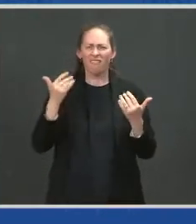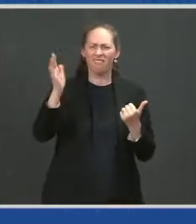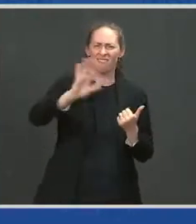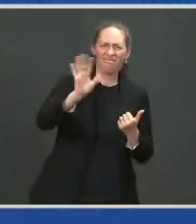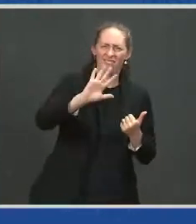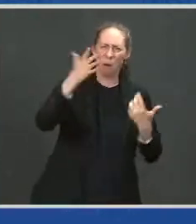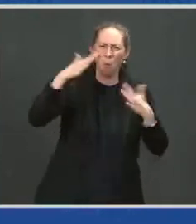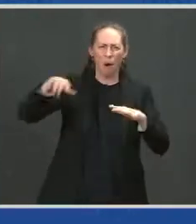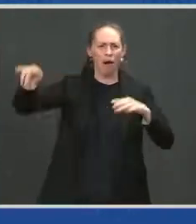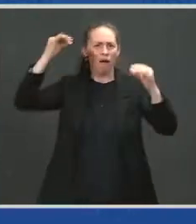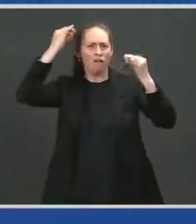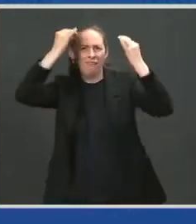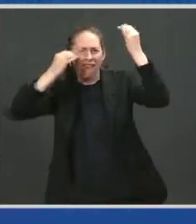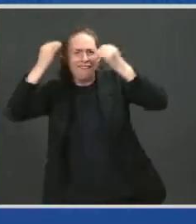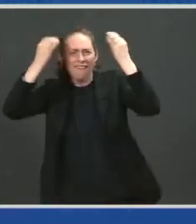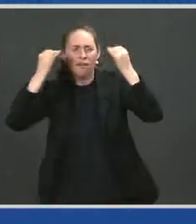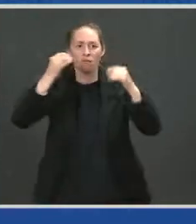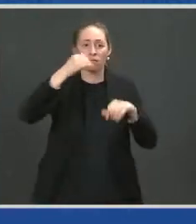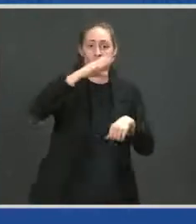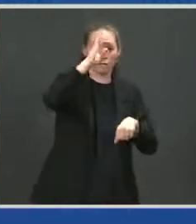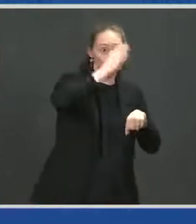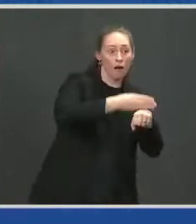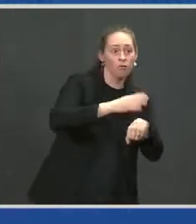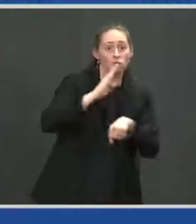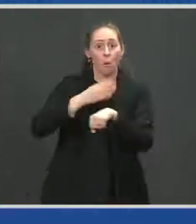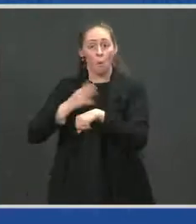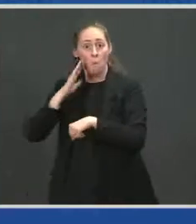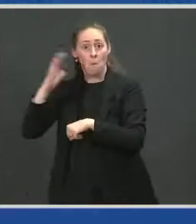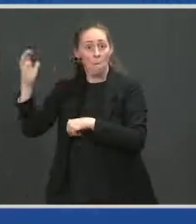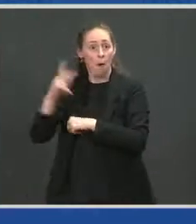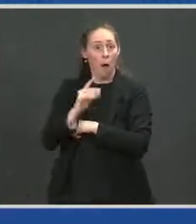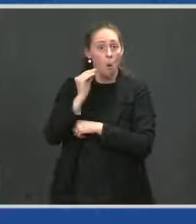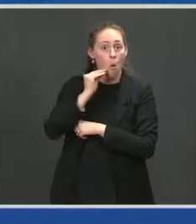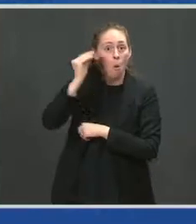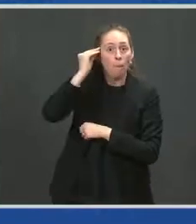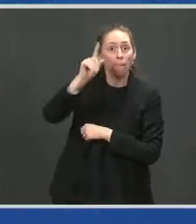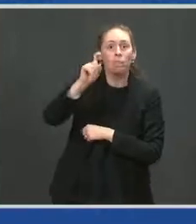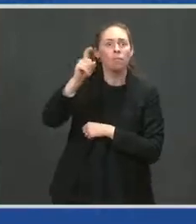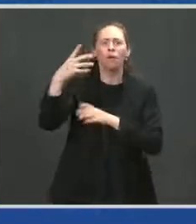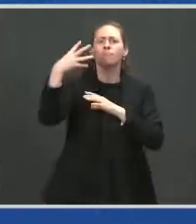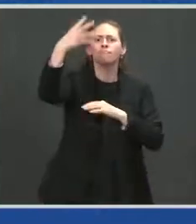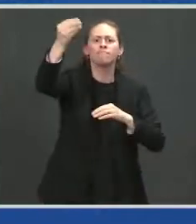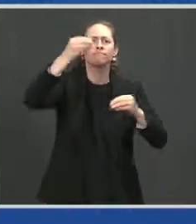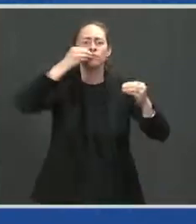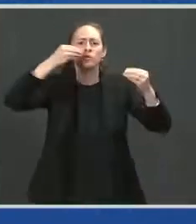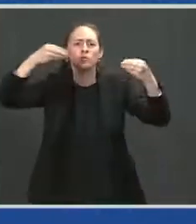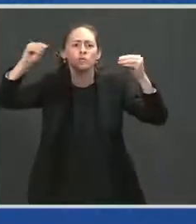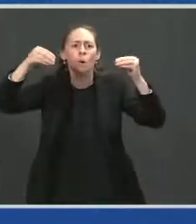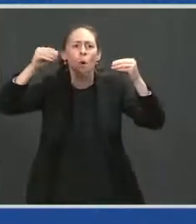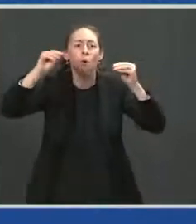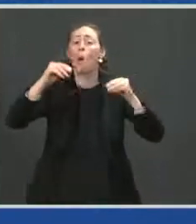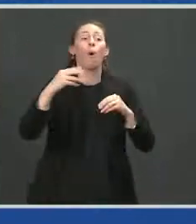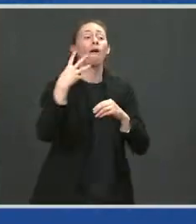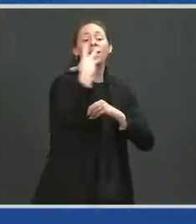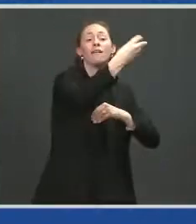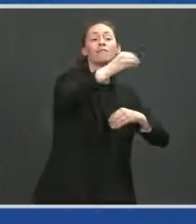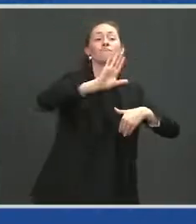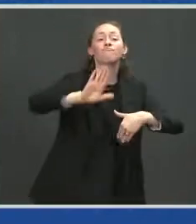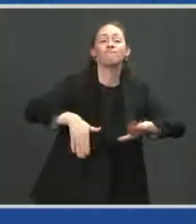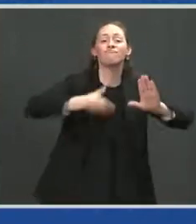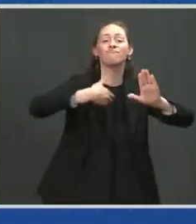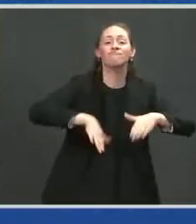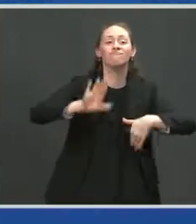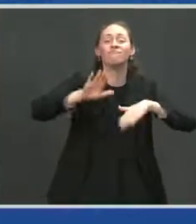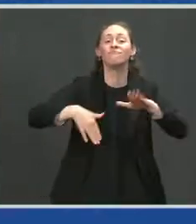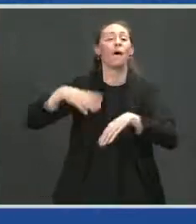sons or daughters will come home after a grocery store run, or just walking down the street, or driving their car, or playing in the park, or